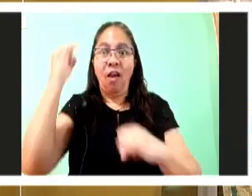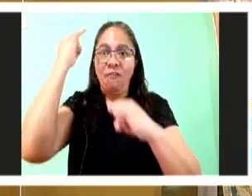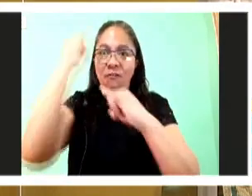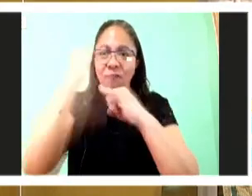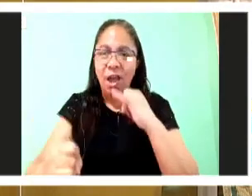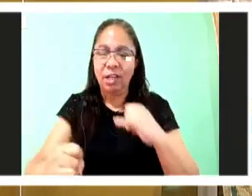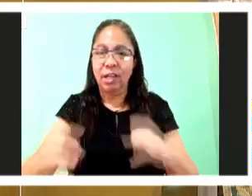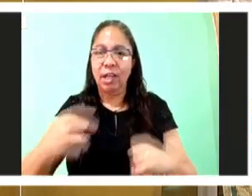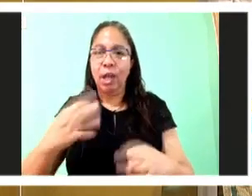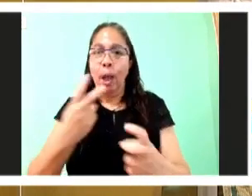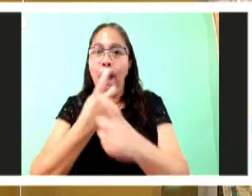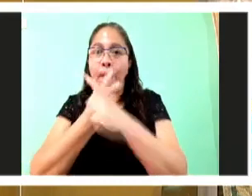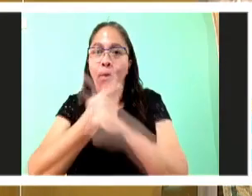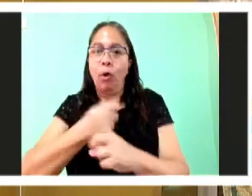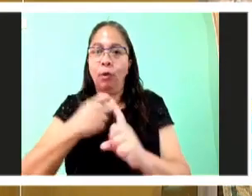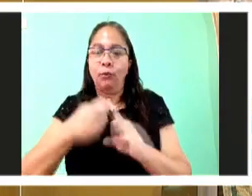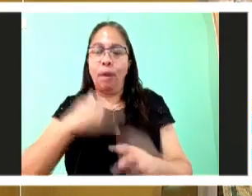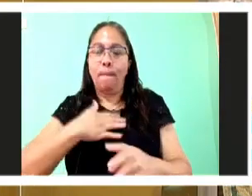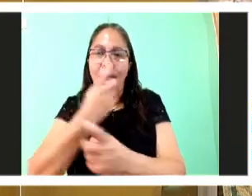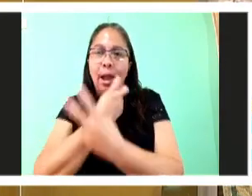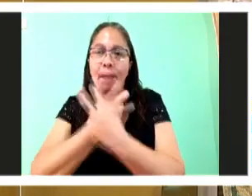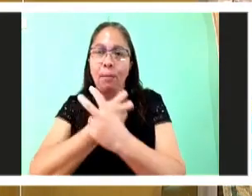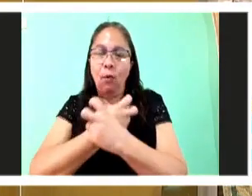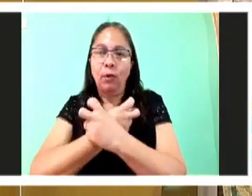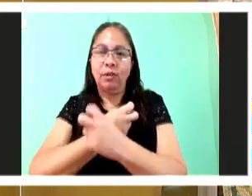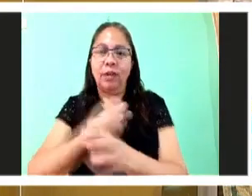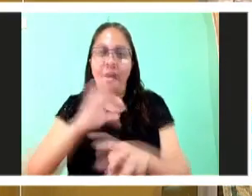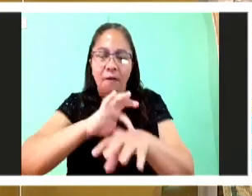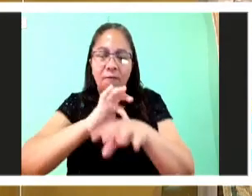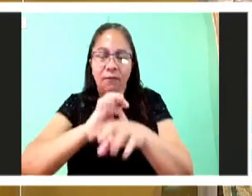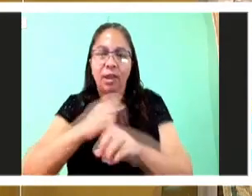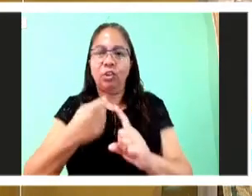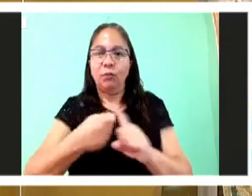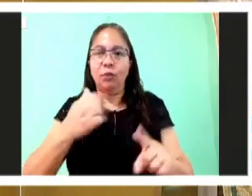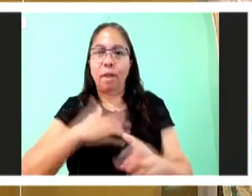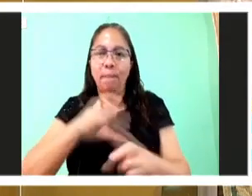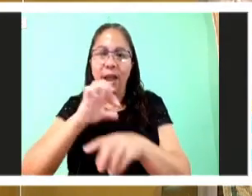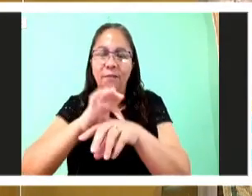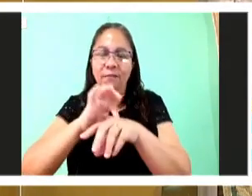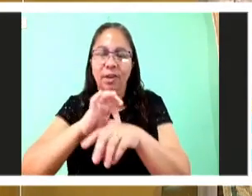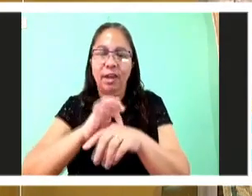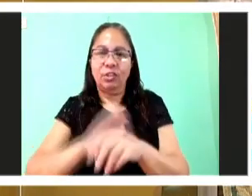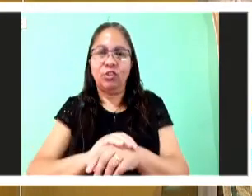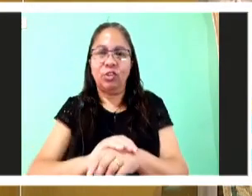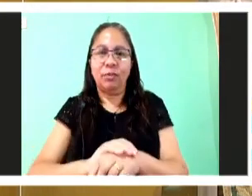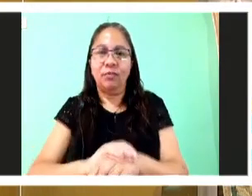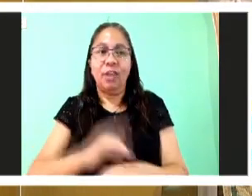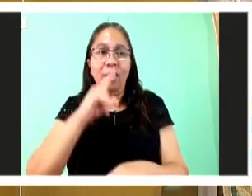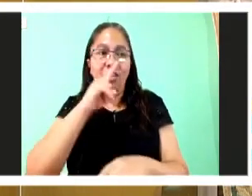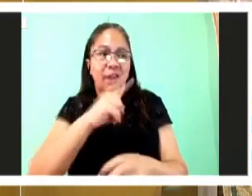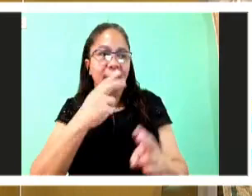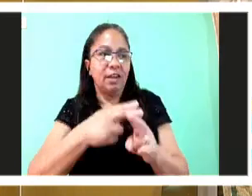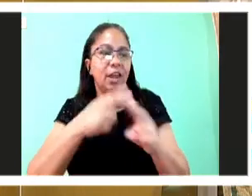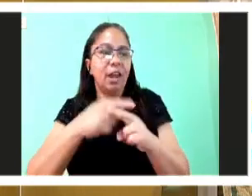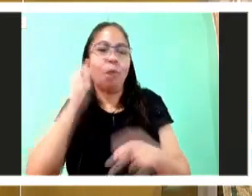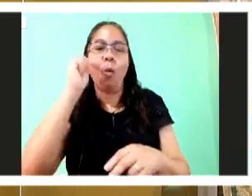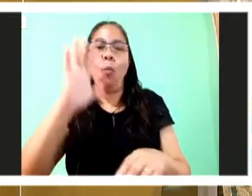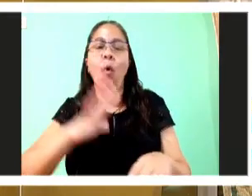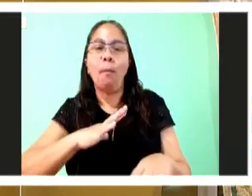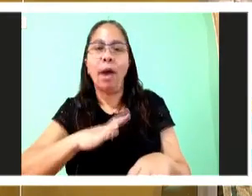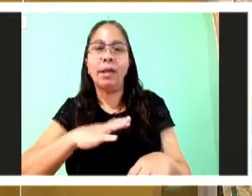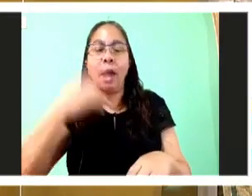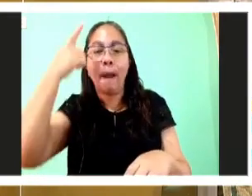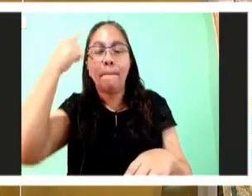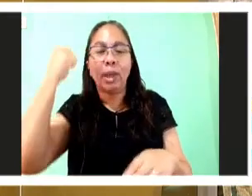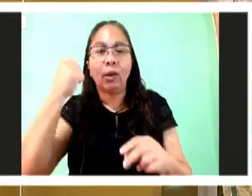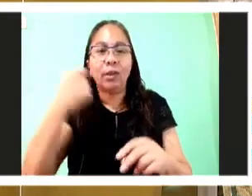bone from my bones and flesh from my flesh. This is to be called woman, for this was taken from